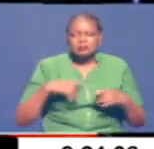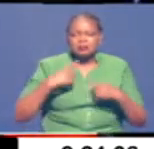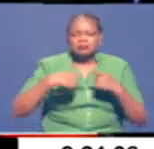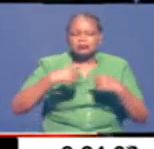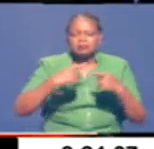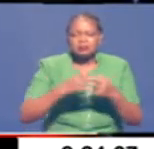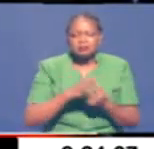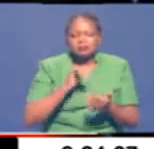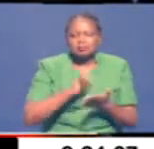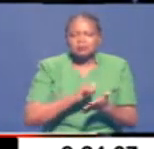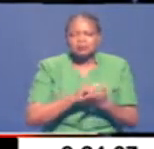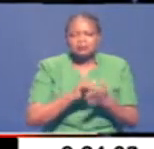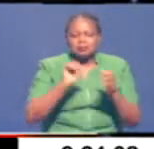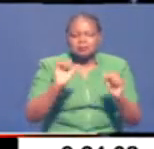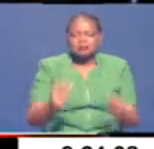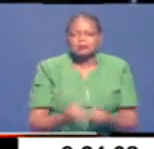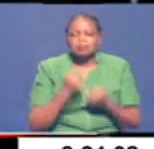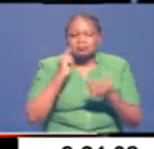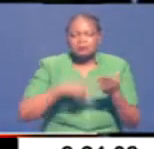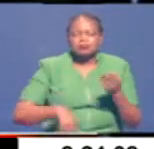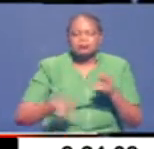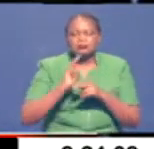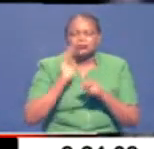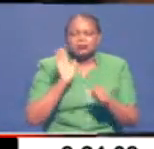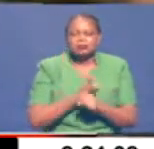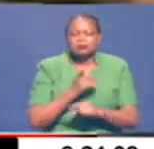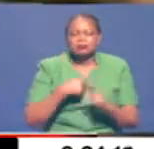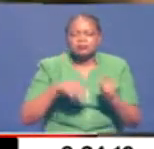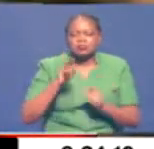that salvages what is useful from BBI.